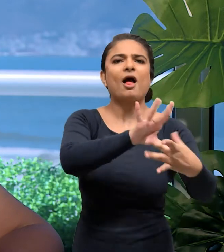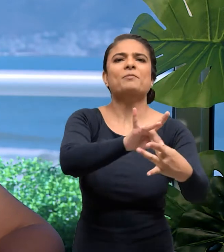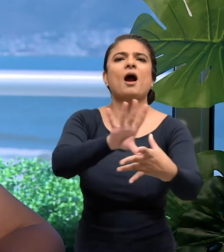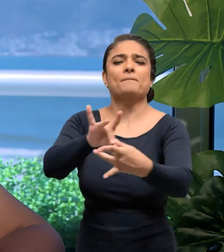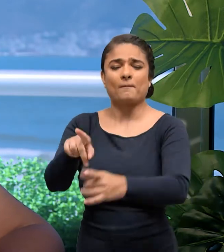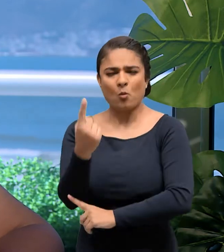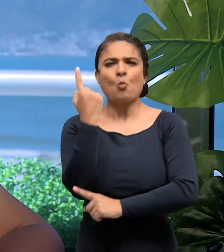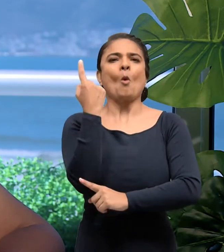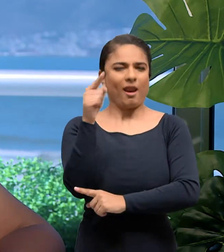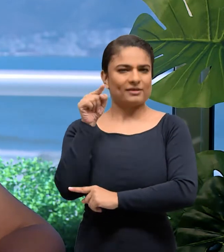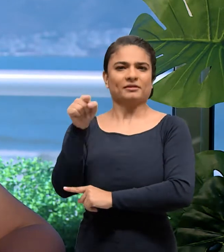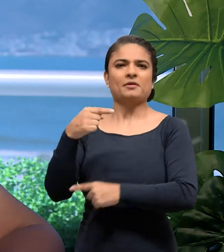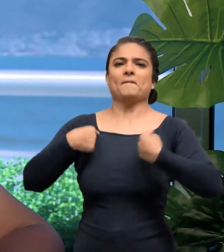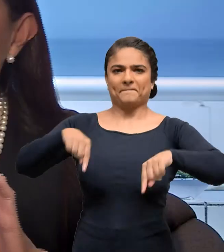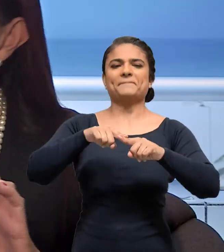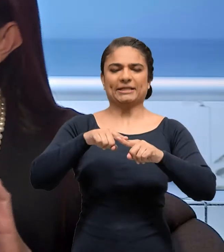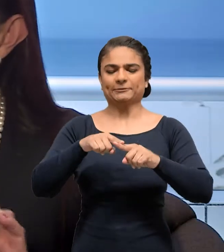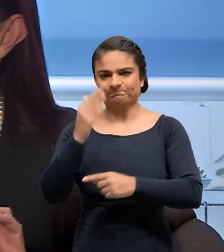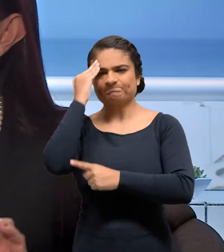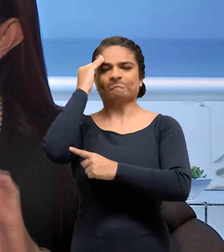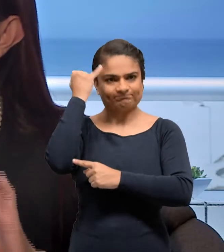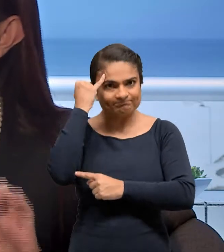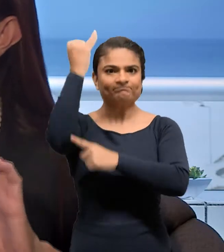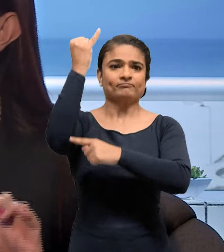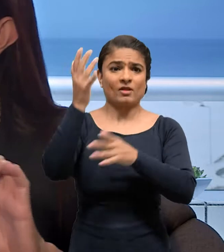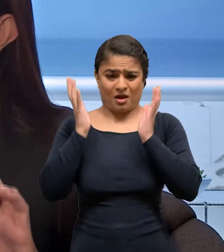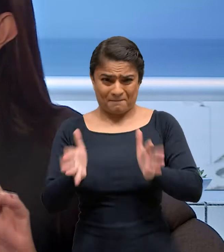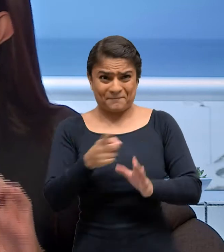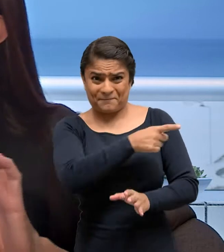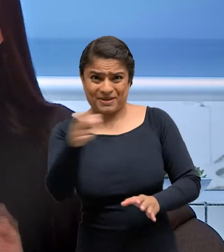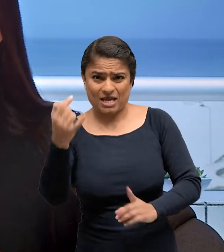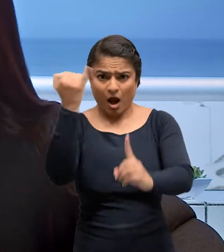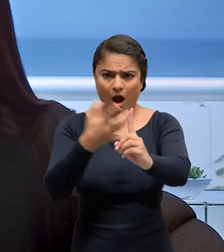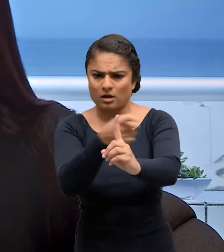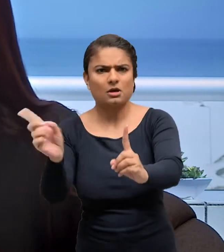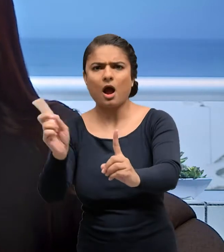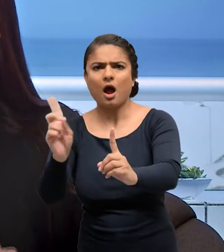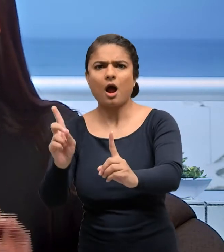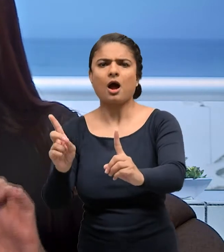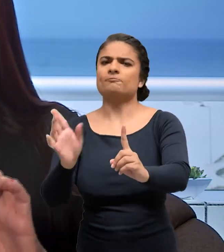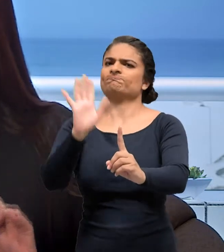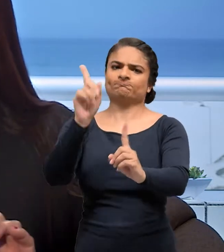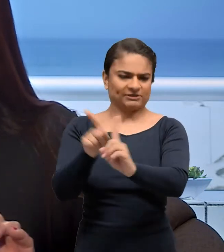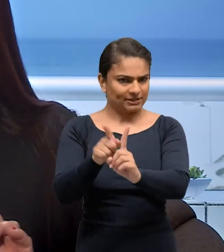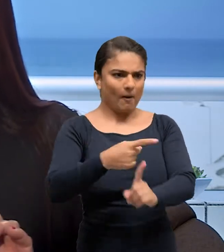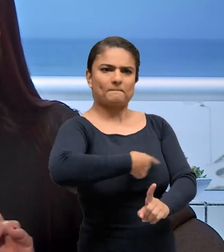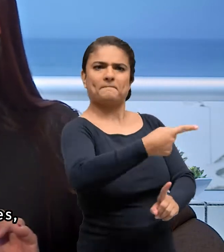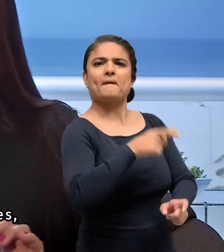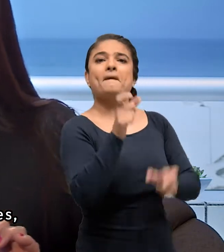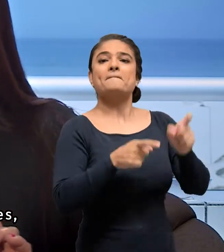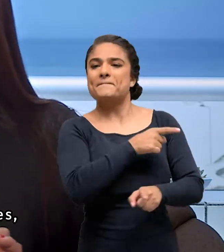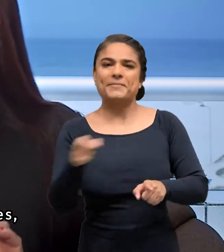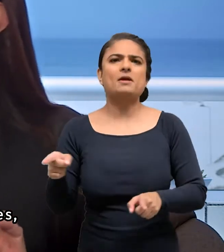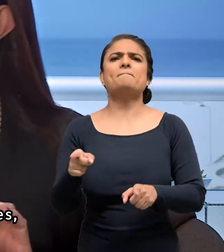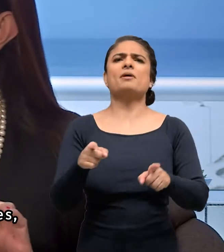is one space. Then I said, no, we can't just look at patrons with disabilities, to